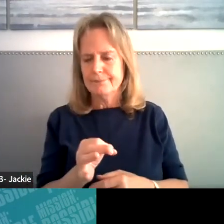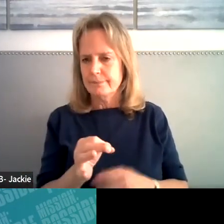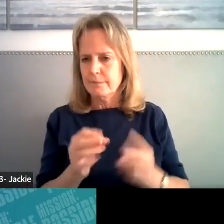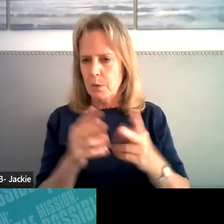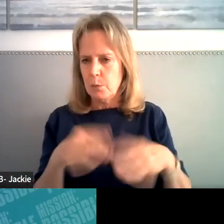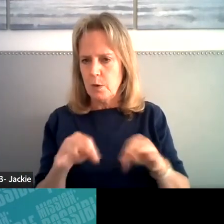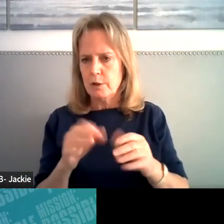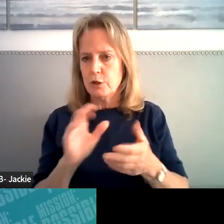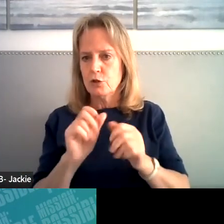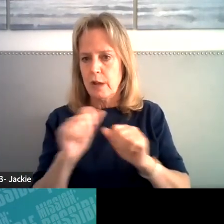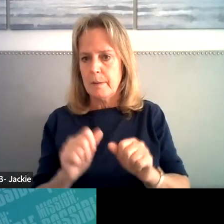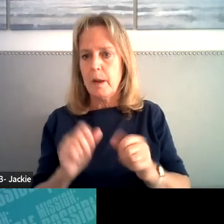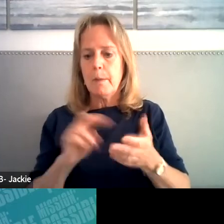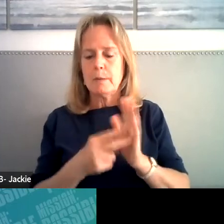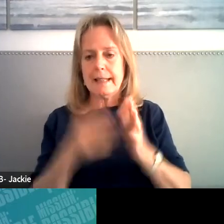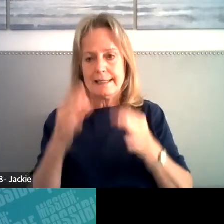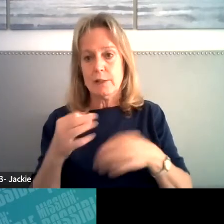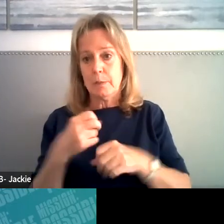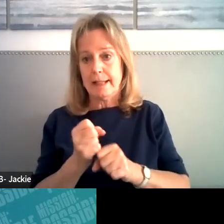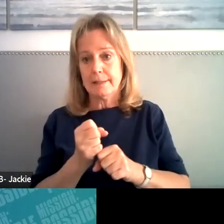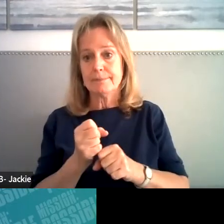shape our purpose and decision making.